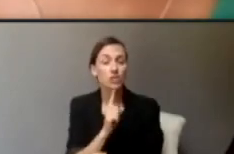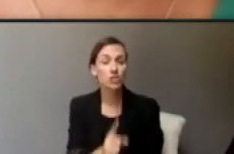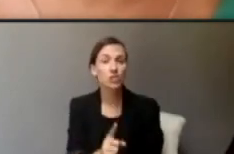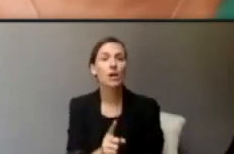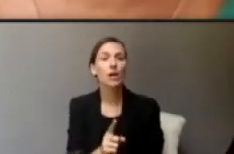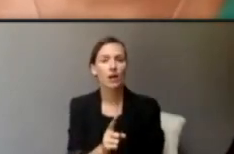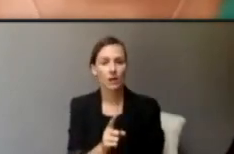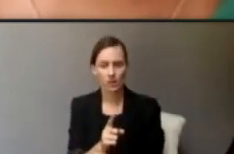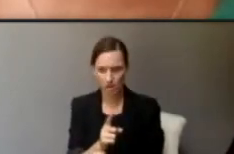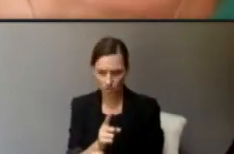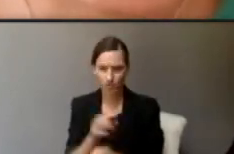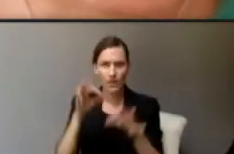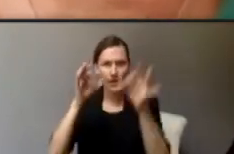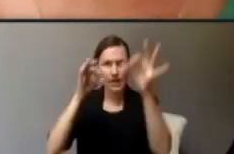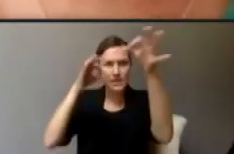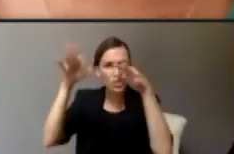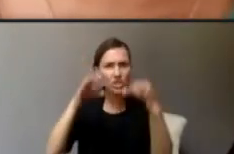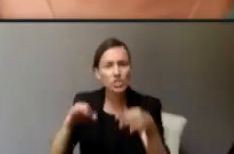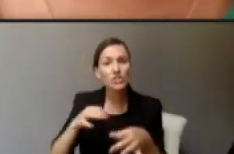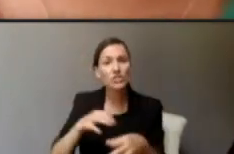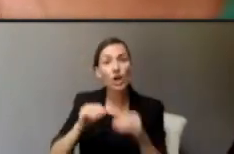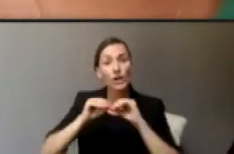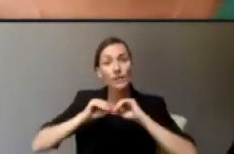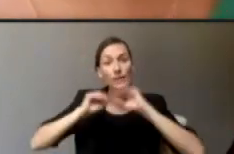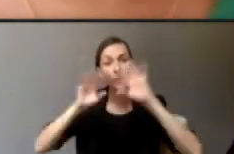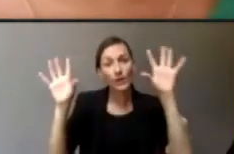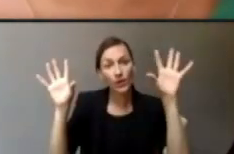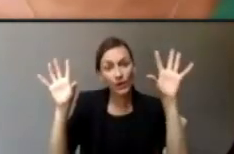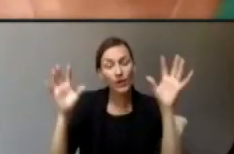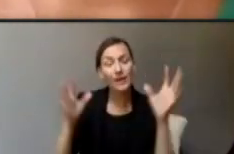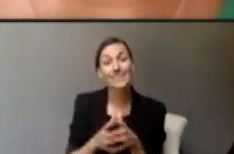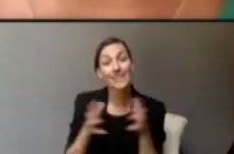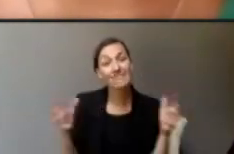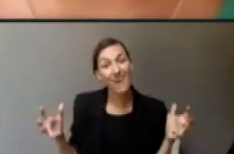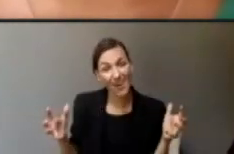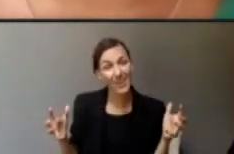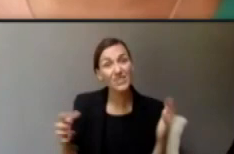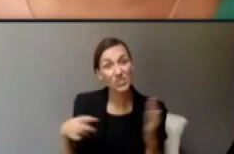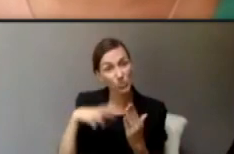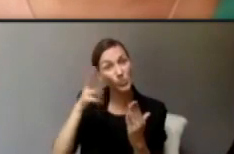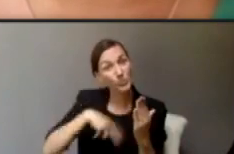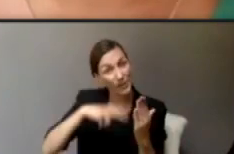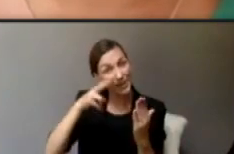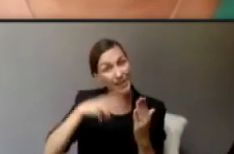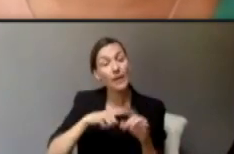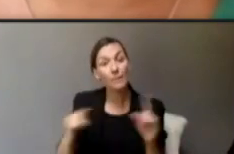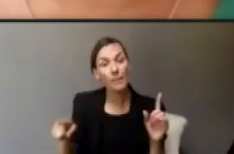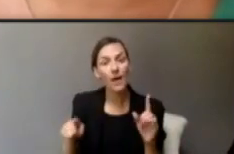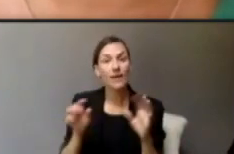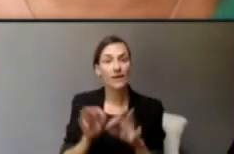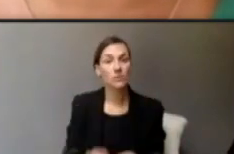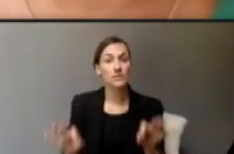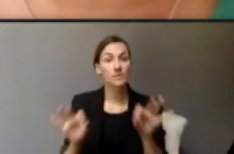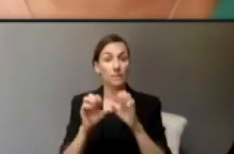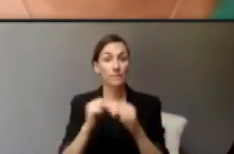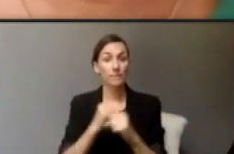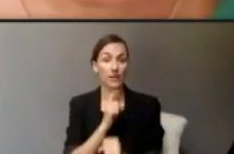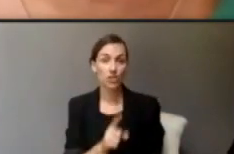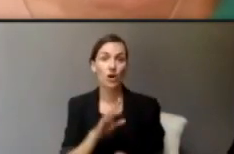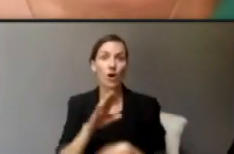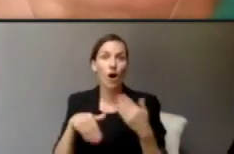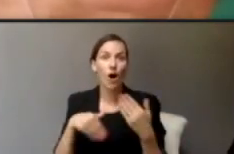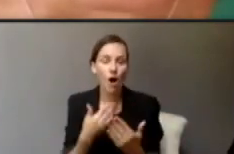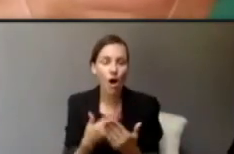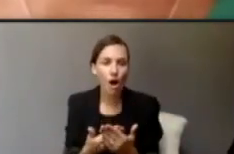was clear in its guidance. I realize it's a hefty document, but it was really important to make sure all of the bases